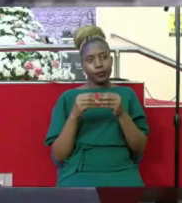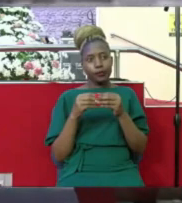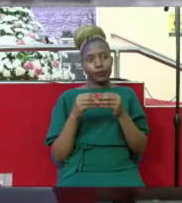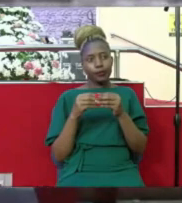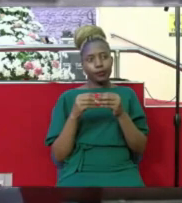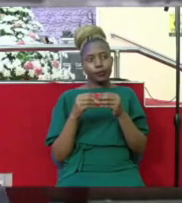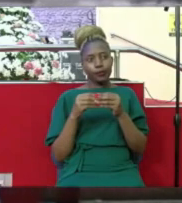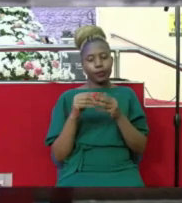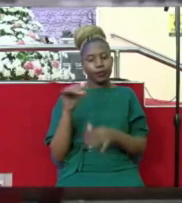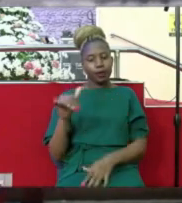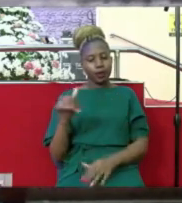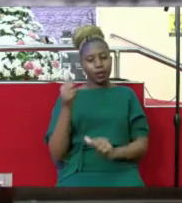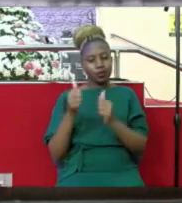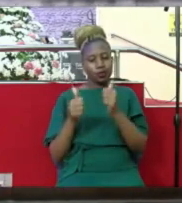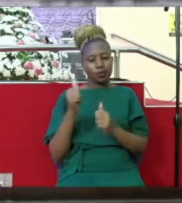that which was empty.